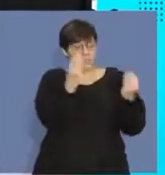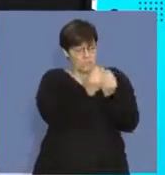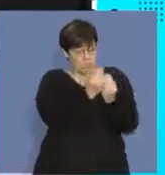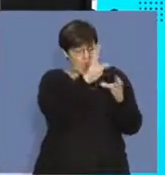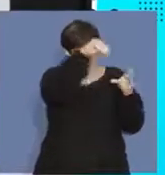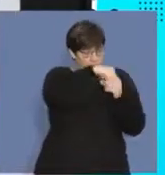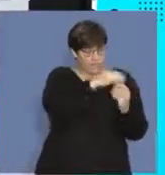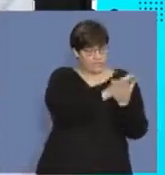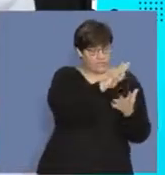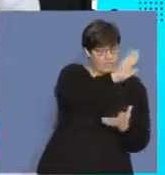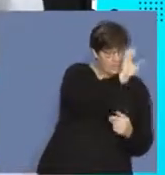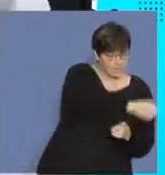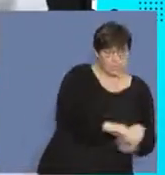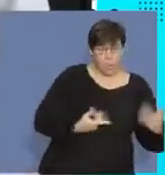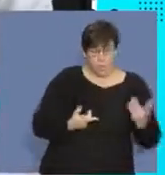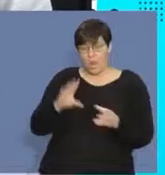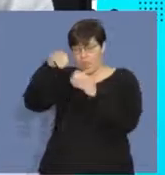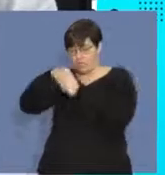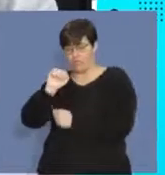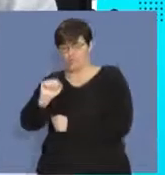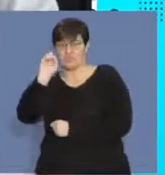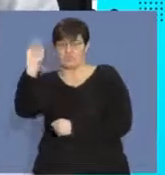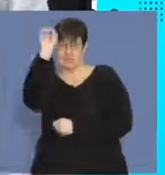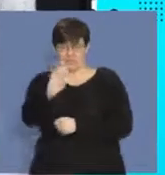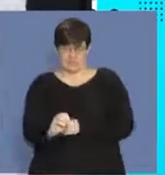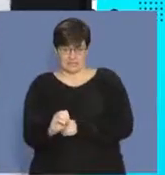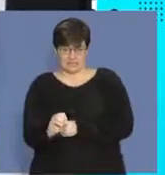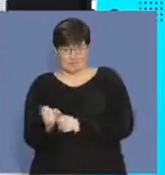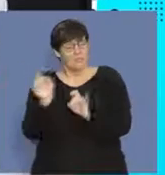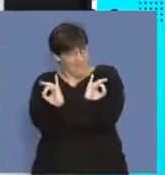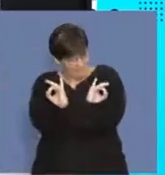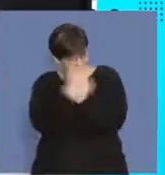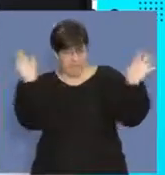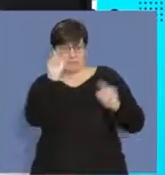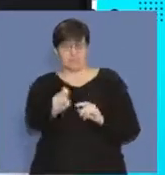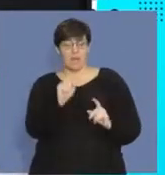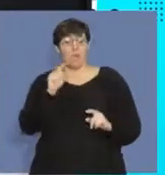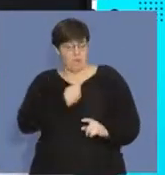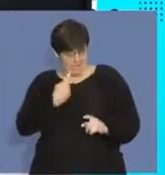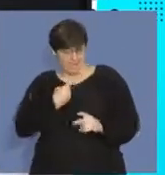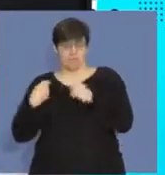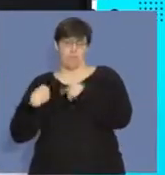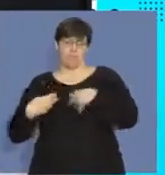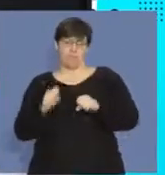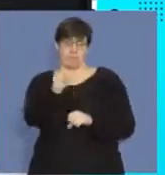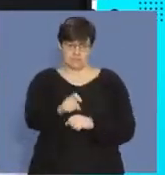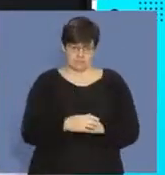or within the basket of your zero-rated items. Remember, we alluded to that earlier on in our